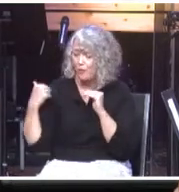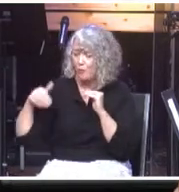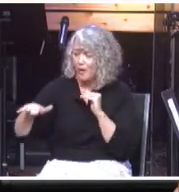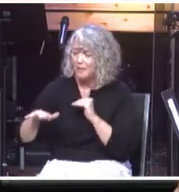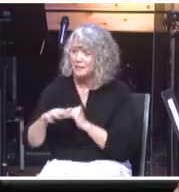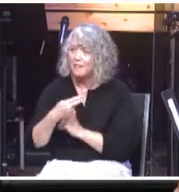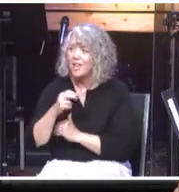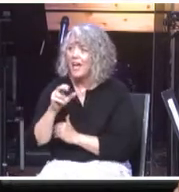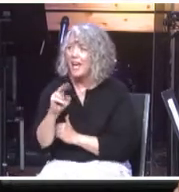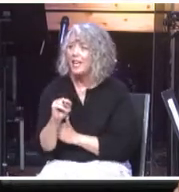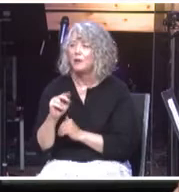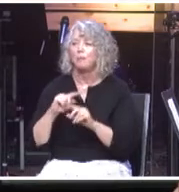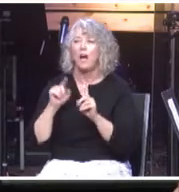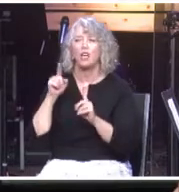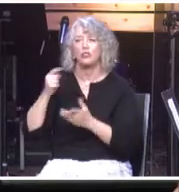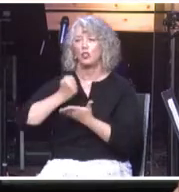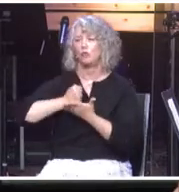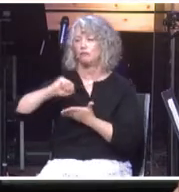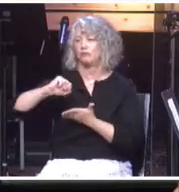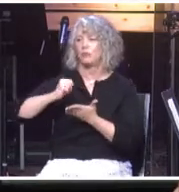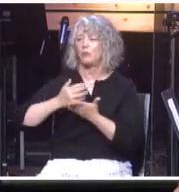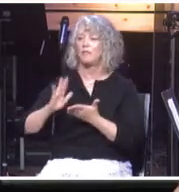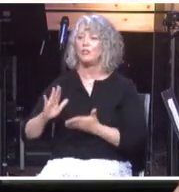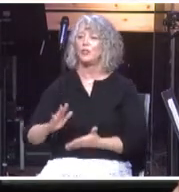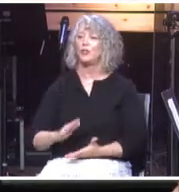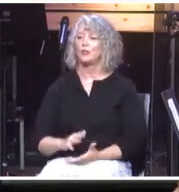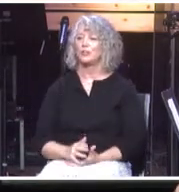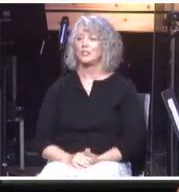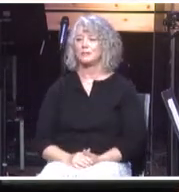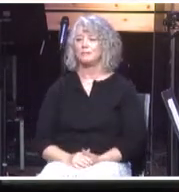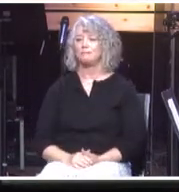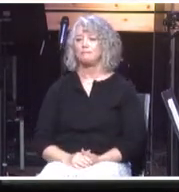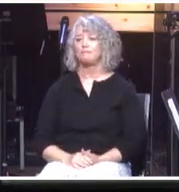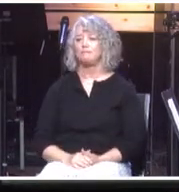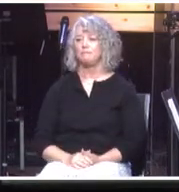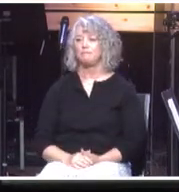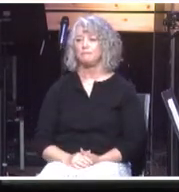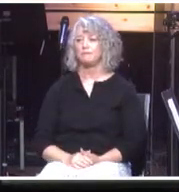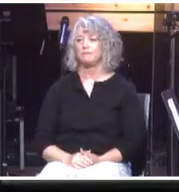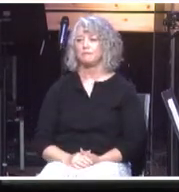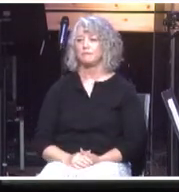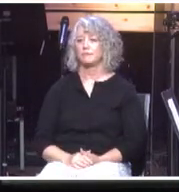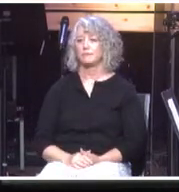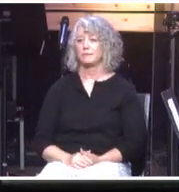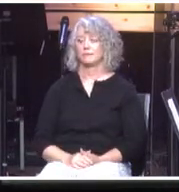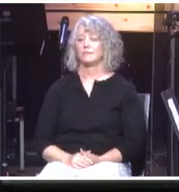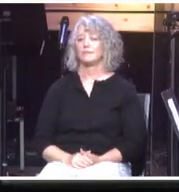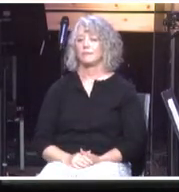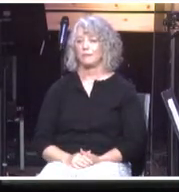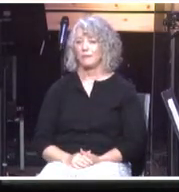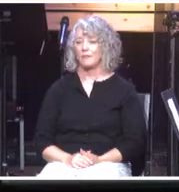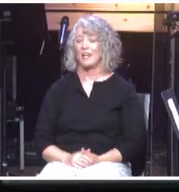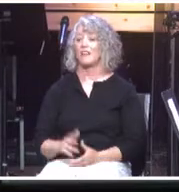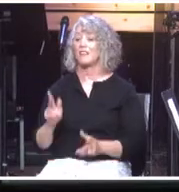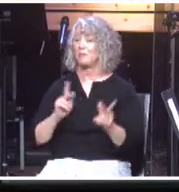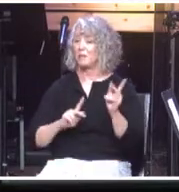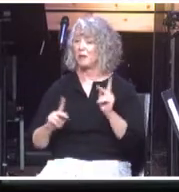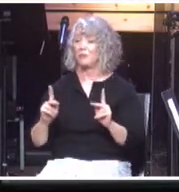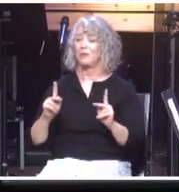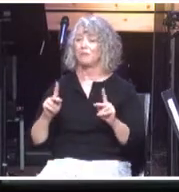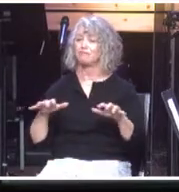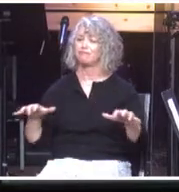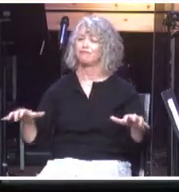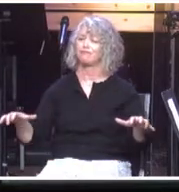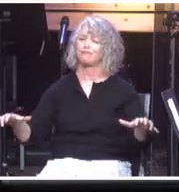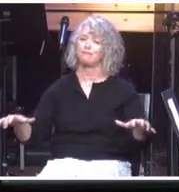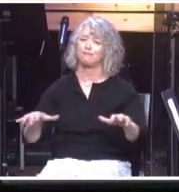and you would not have it." The masses of Jesus' day missed that great blessing.